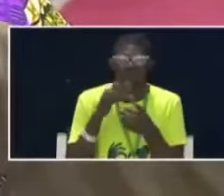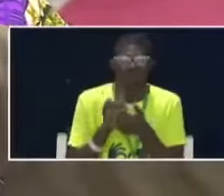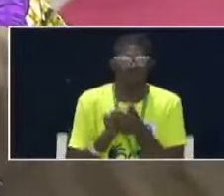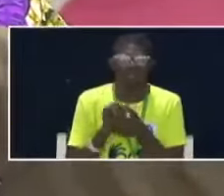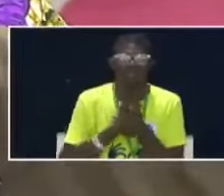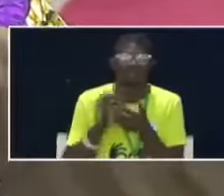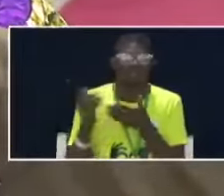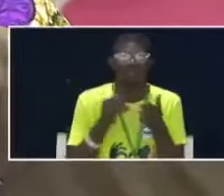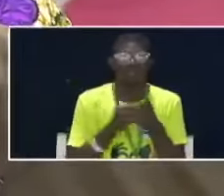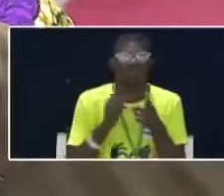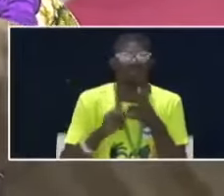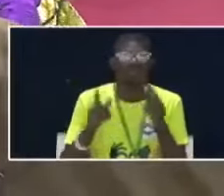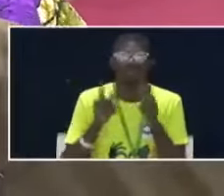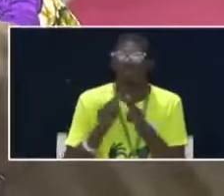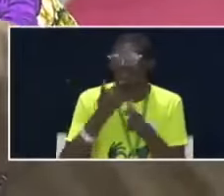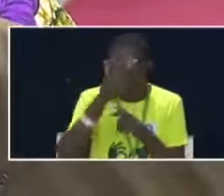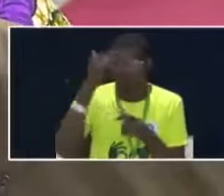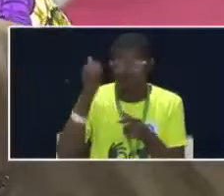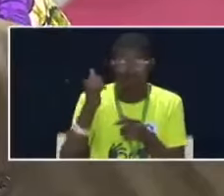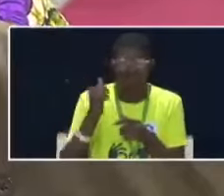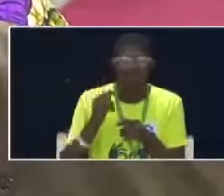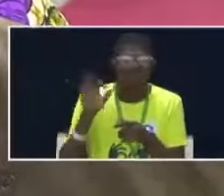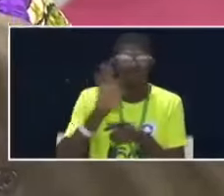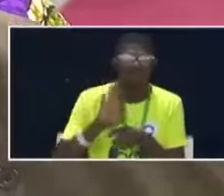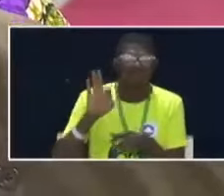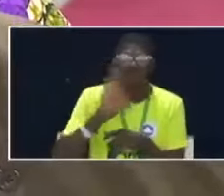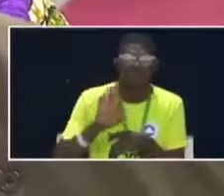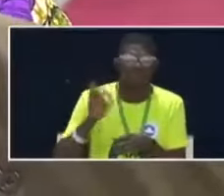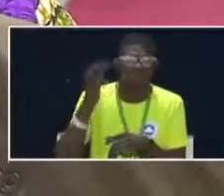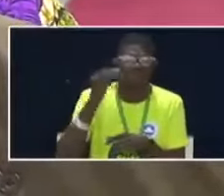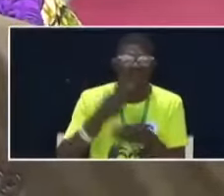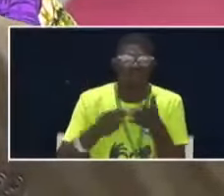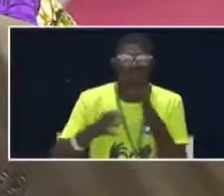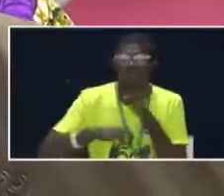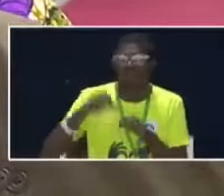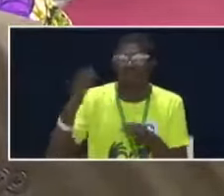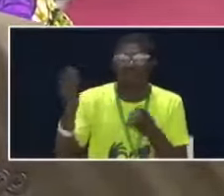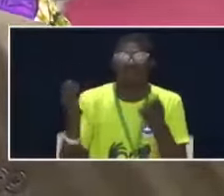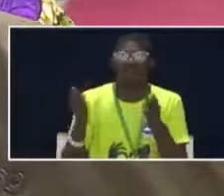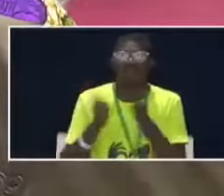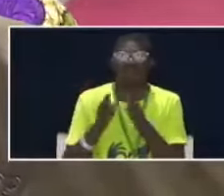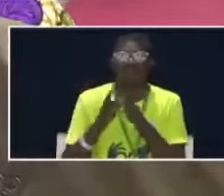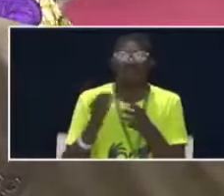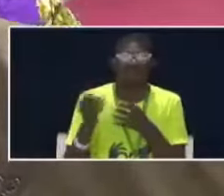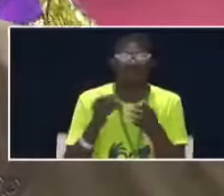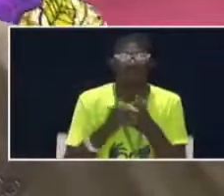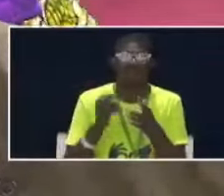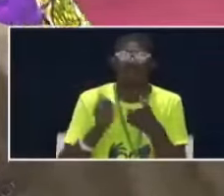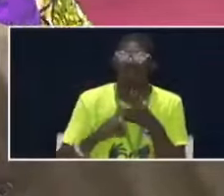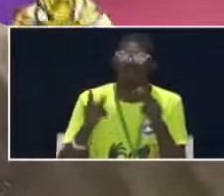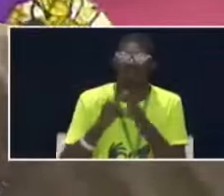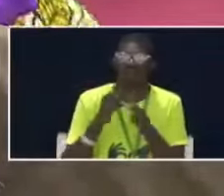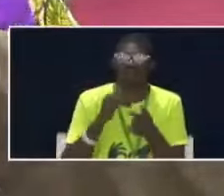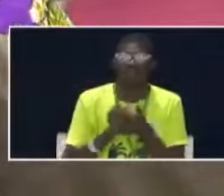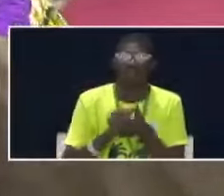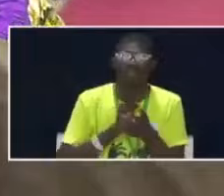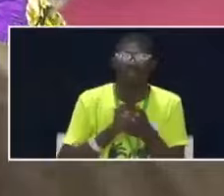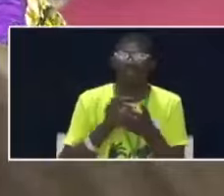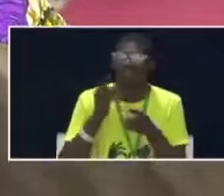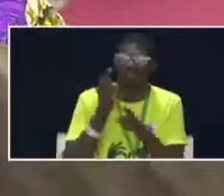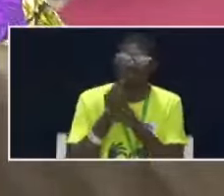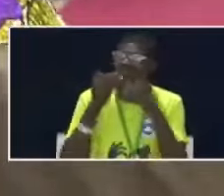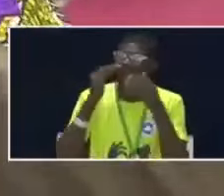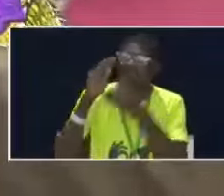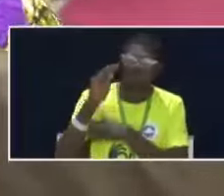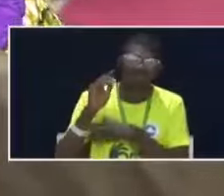I should bring it to the camp because Friday was the Holy Ghost Congress. So I brought it to the camp. He said I should all be thanking God.